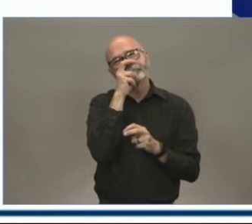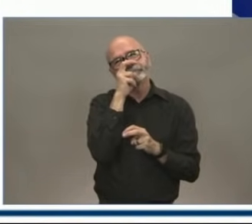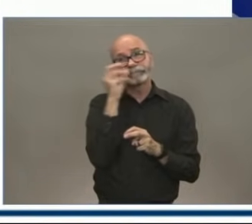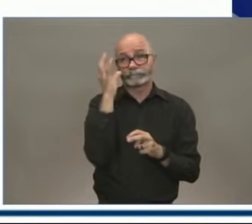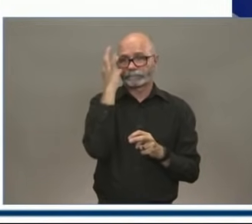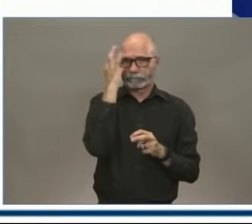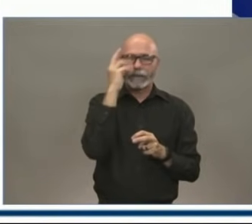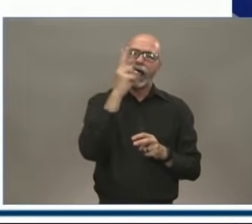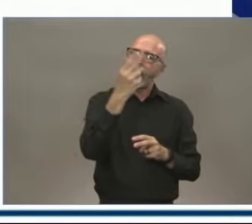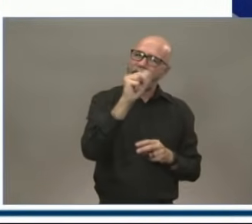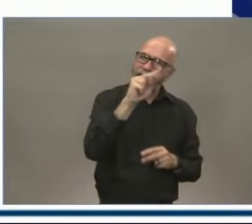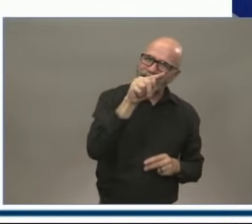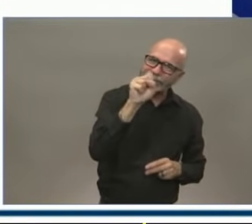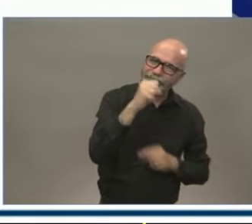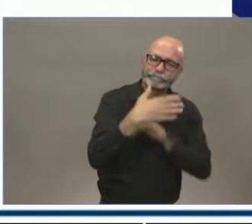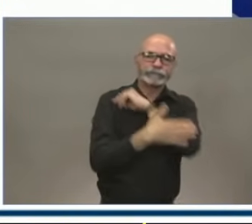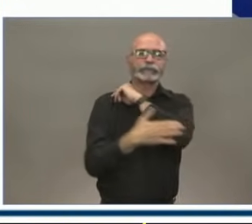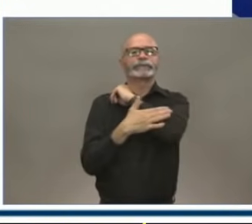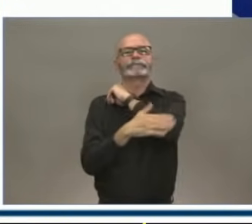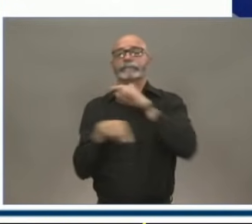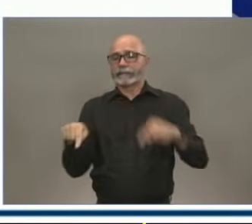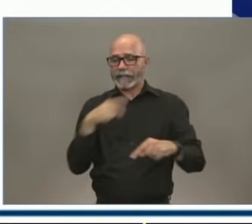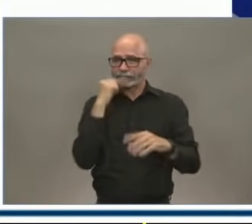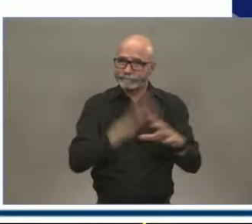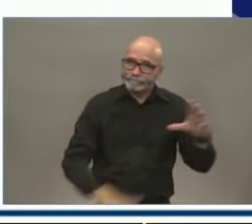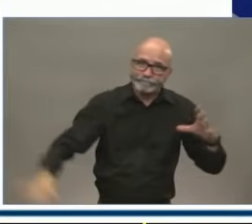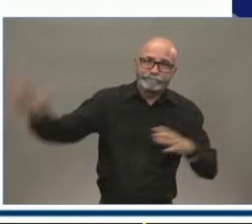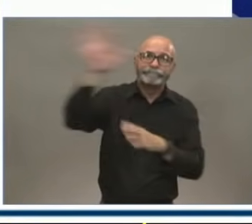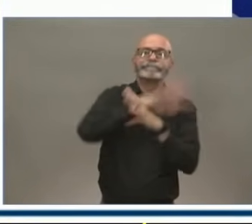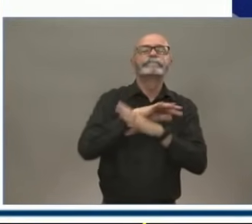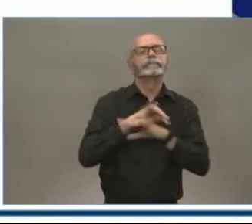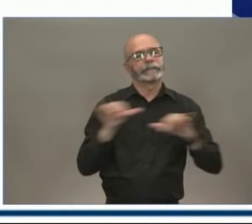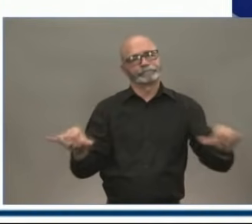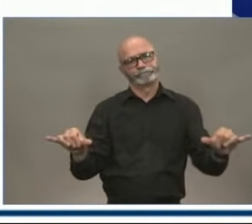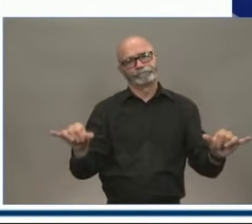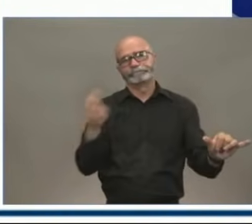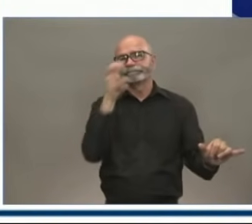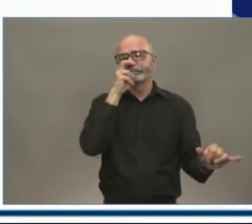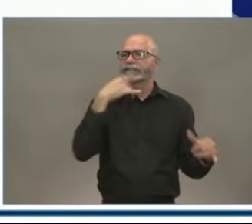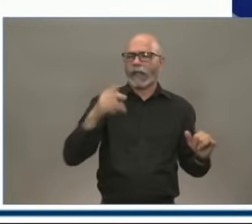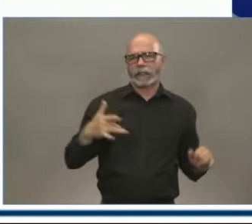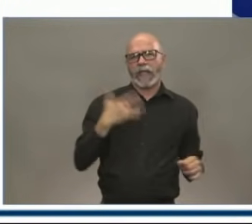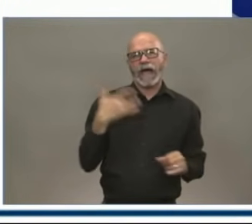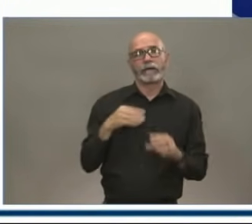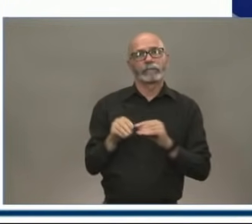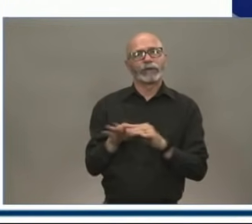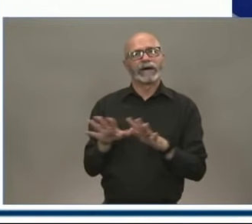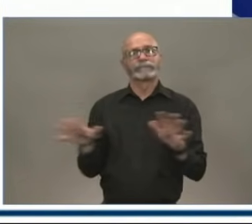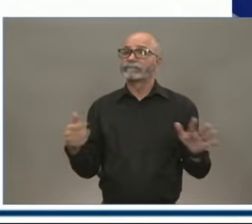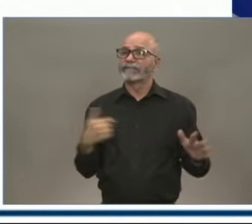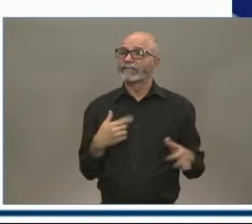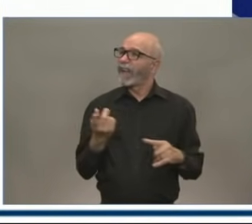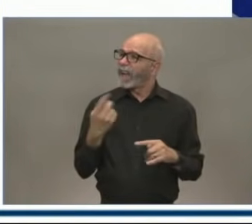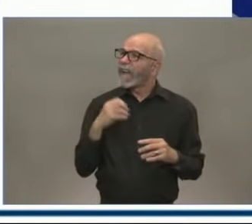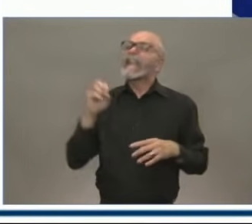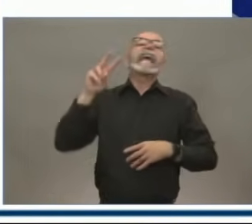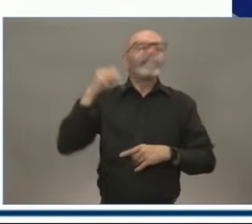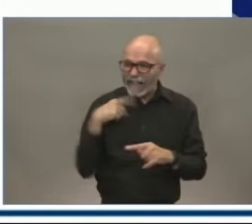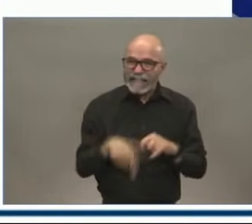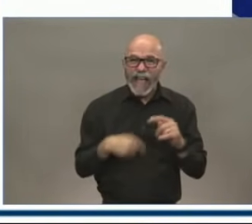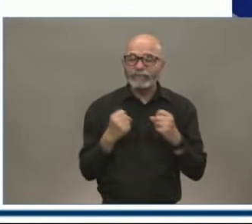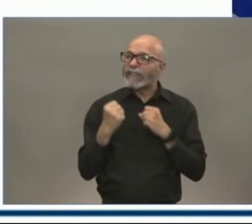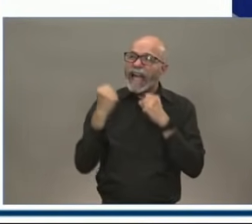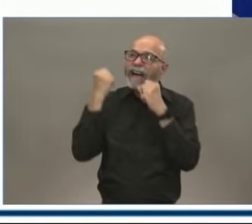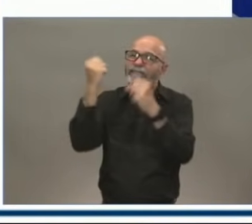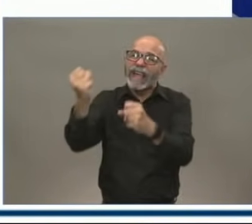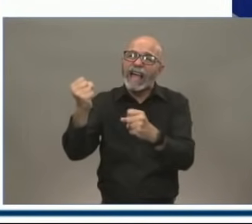those restrictions are also impacting people in other communities. You can't take a drive from your community to go see a loved one, and we've reduced